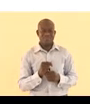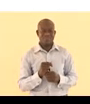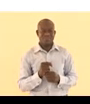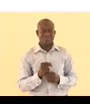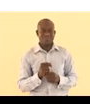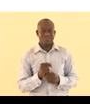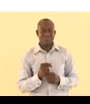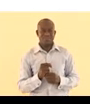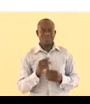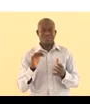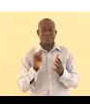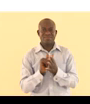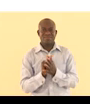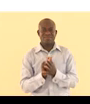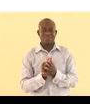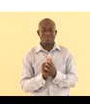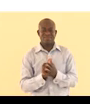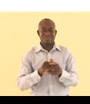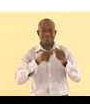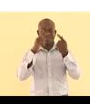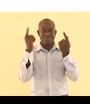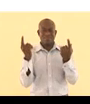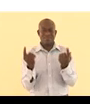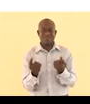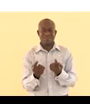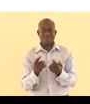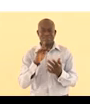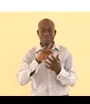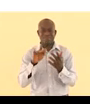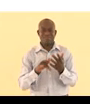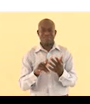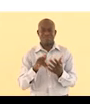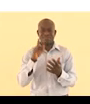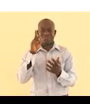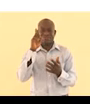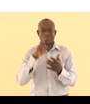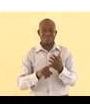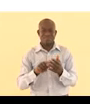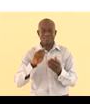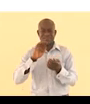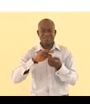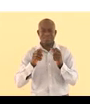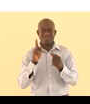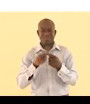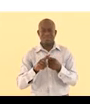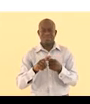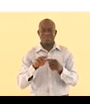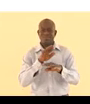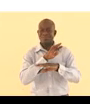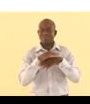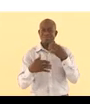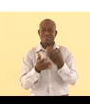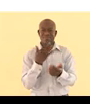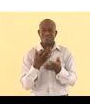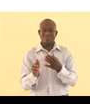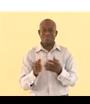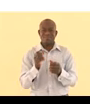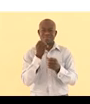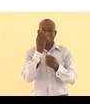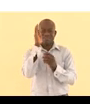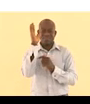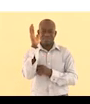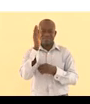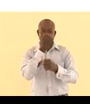kingdom. That what group one belongs to does not matter. God's salvation is meant for